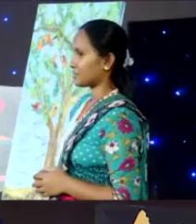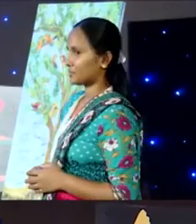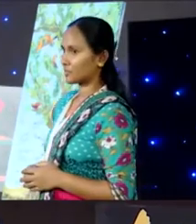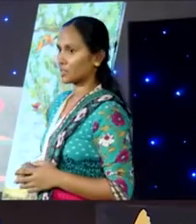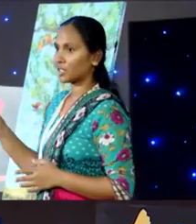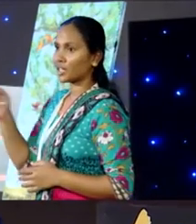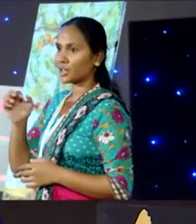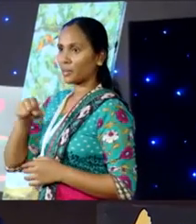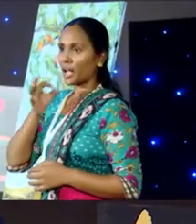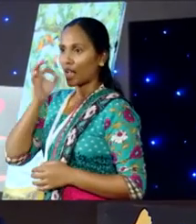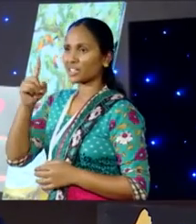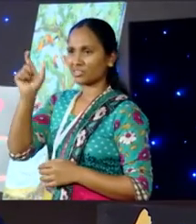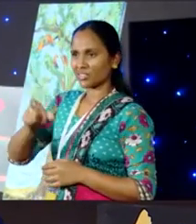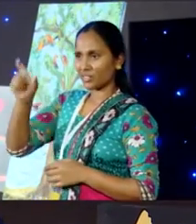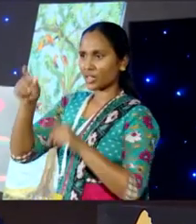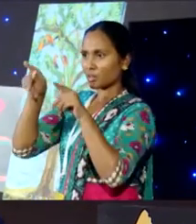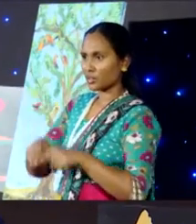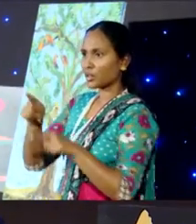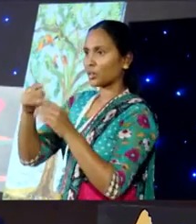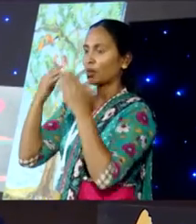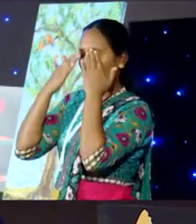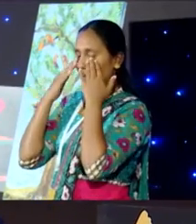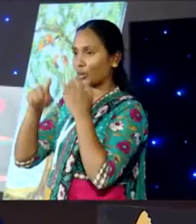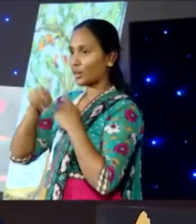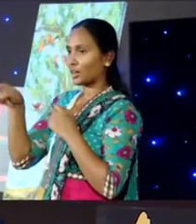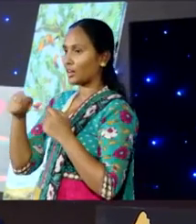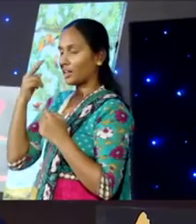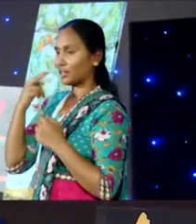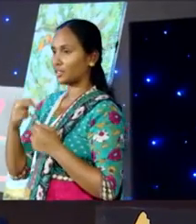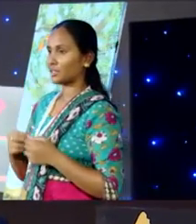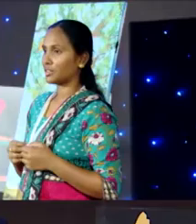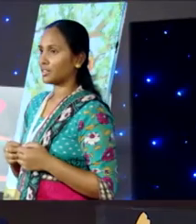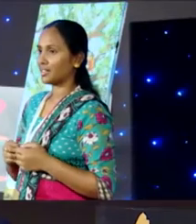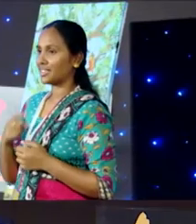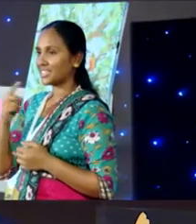May I ask each one of us to close our eyes and say